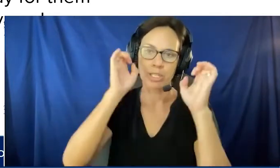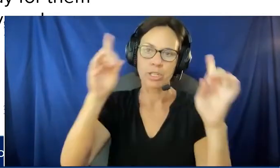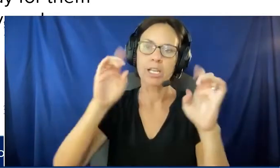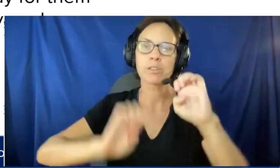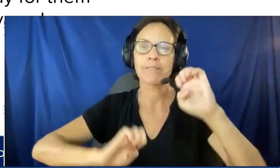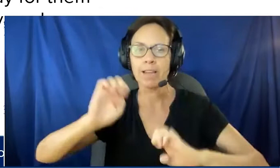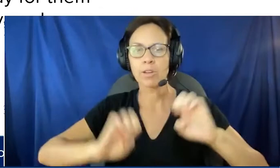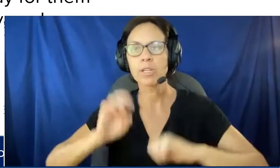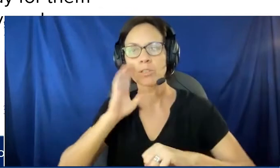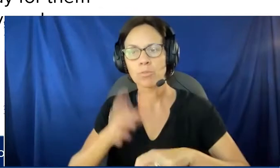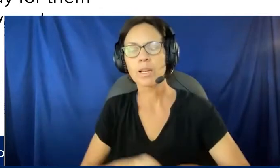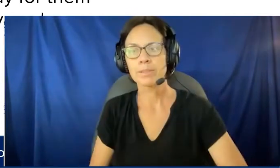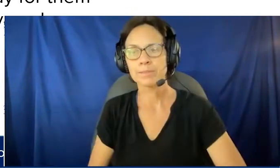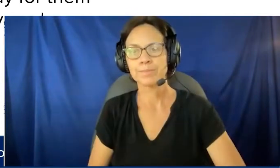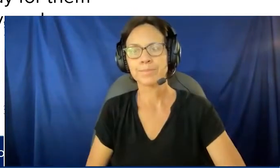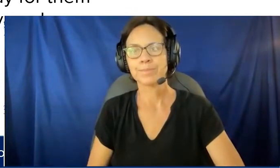of different